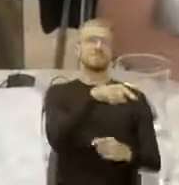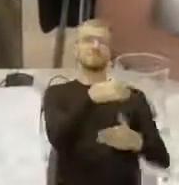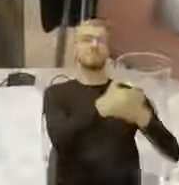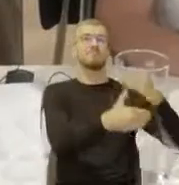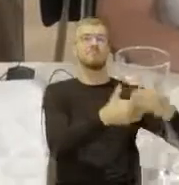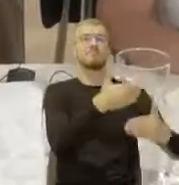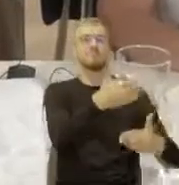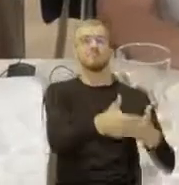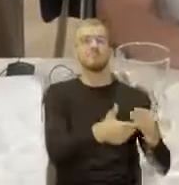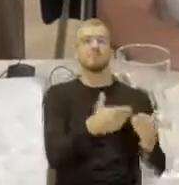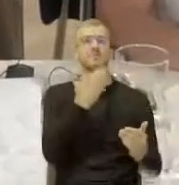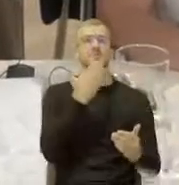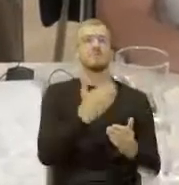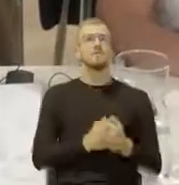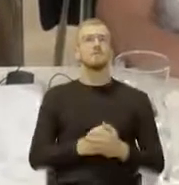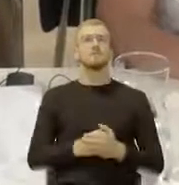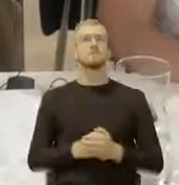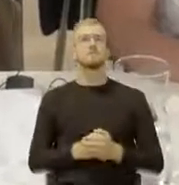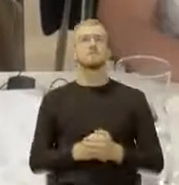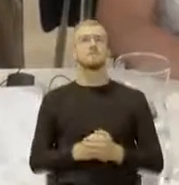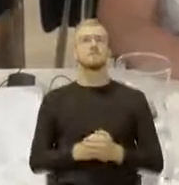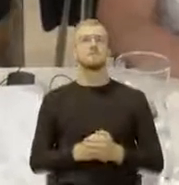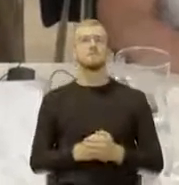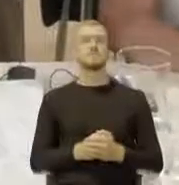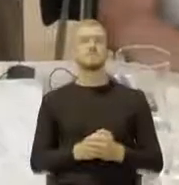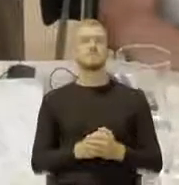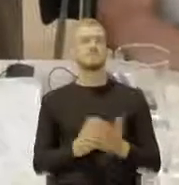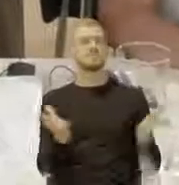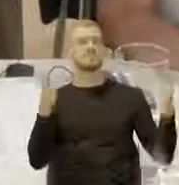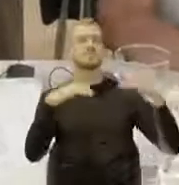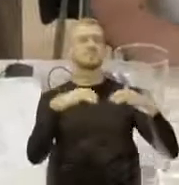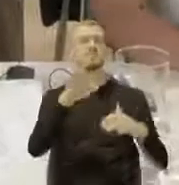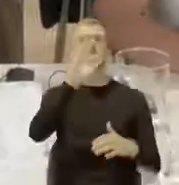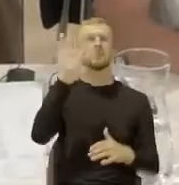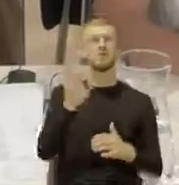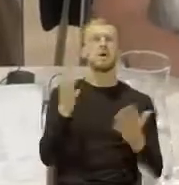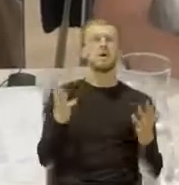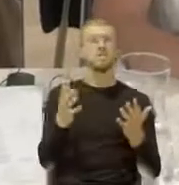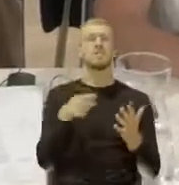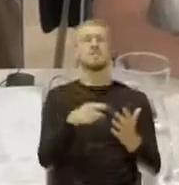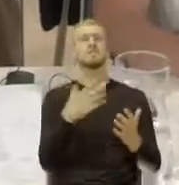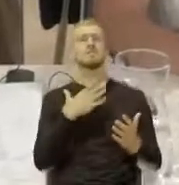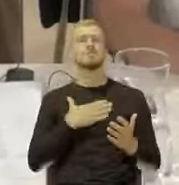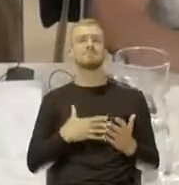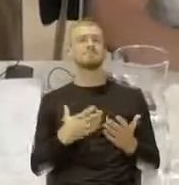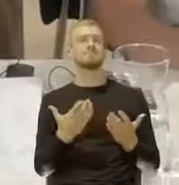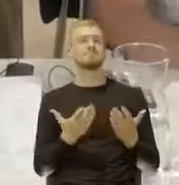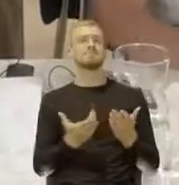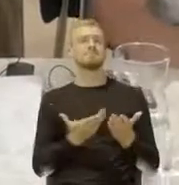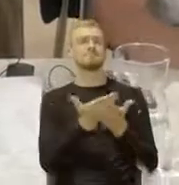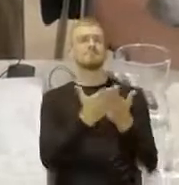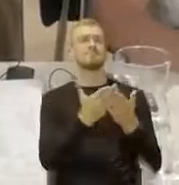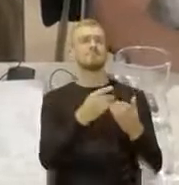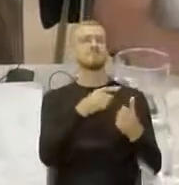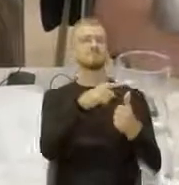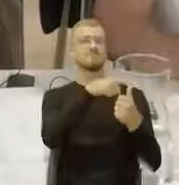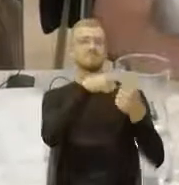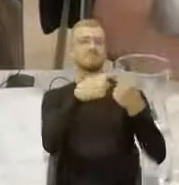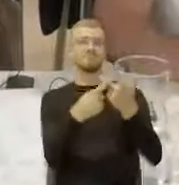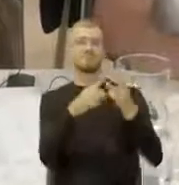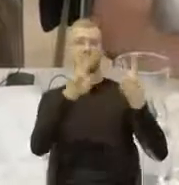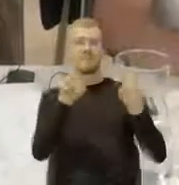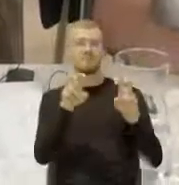actions, I would really like to propose 3 points that are going to take our partnership and